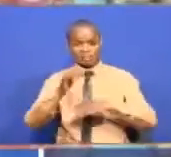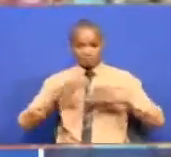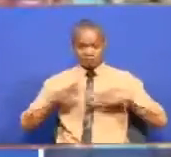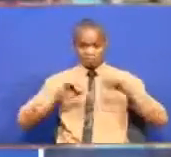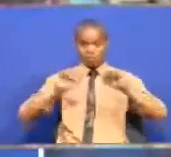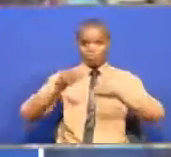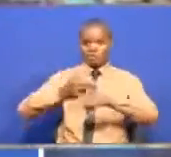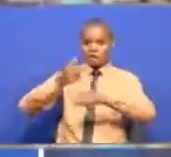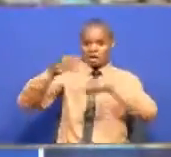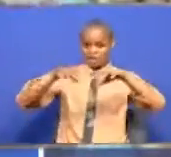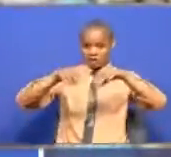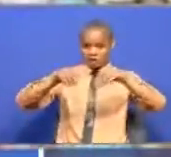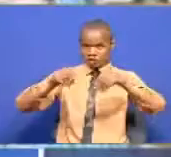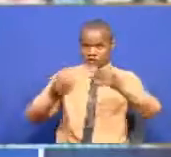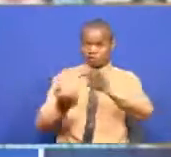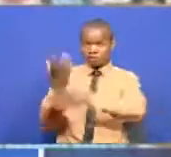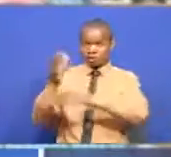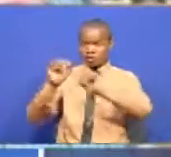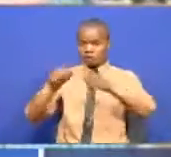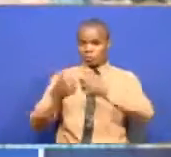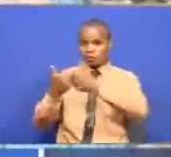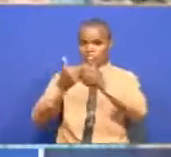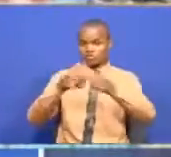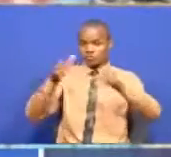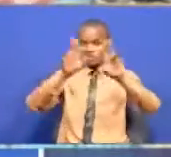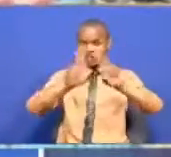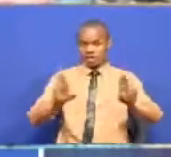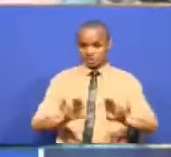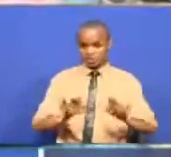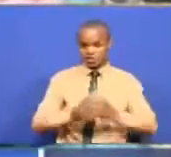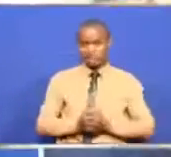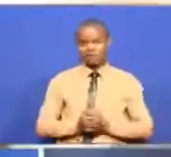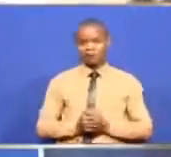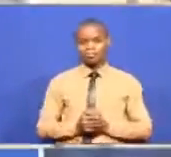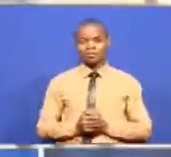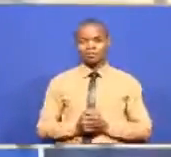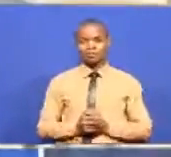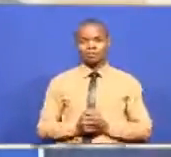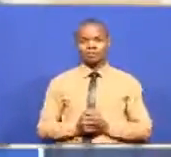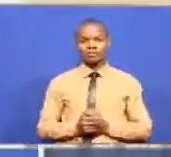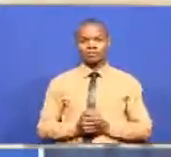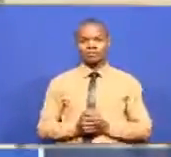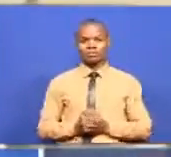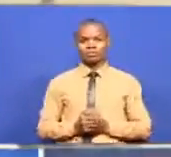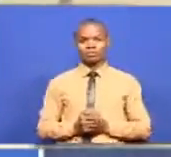products that can compete globally. Benson Rigoba reporting for Channel One Business.